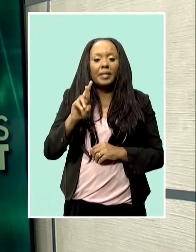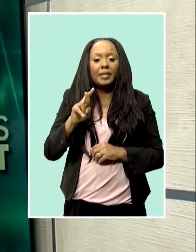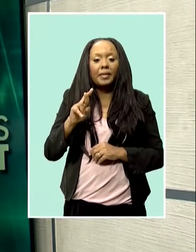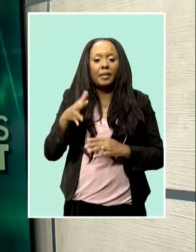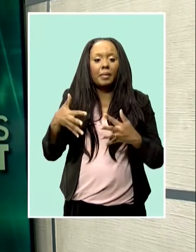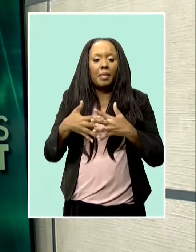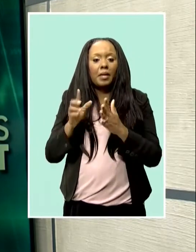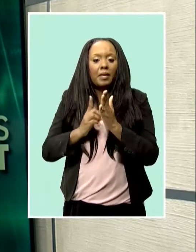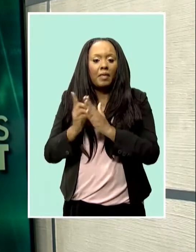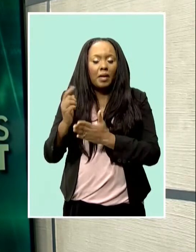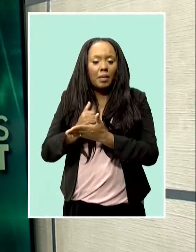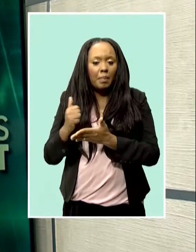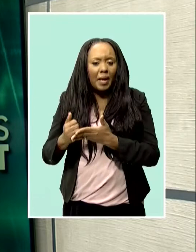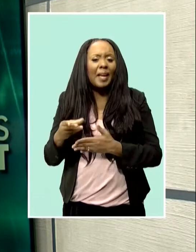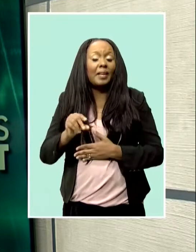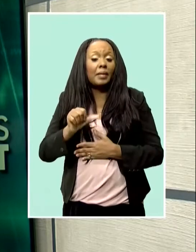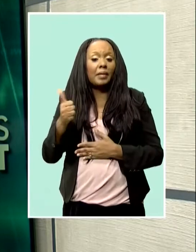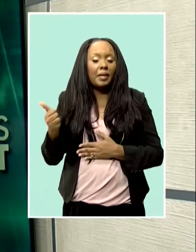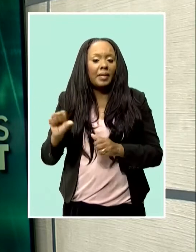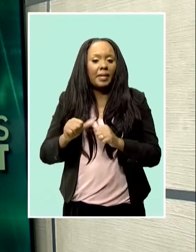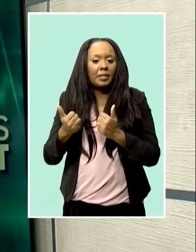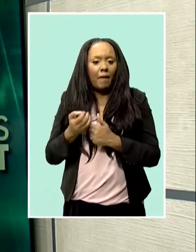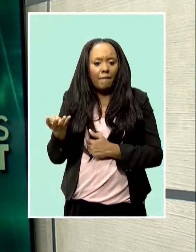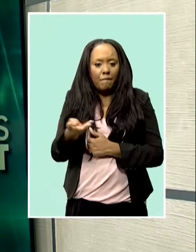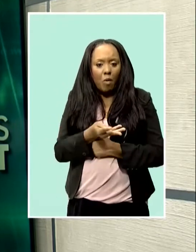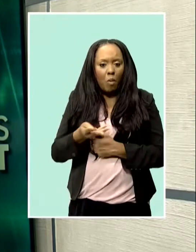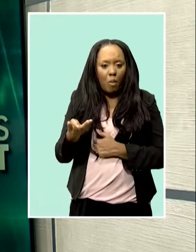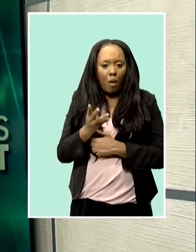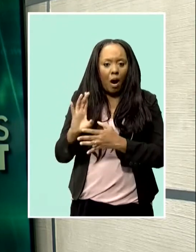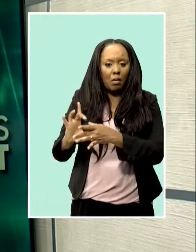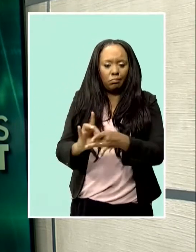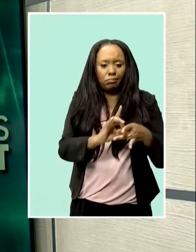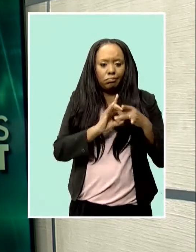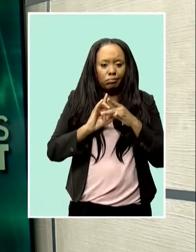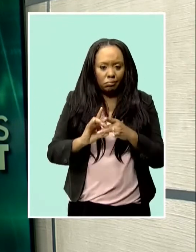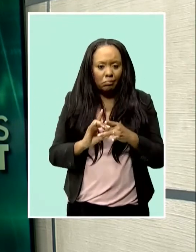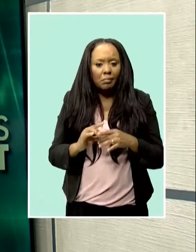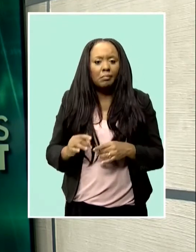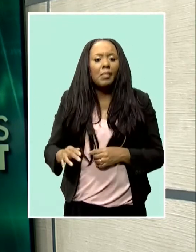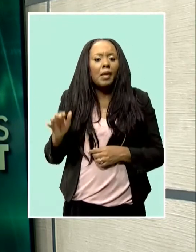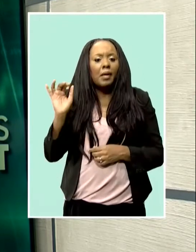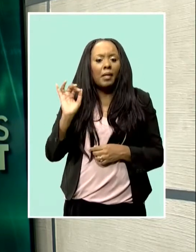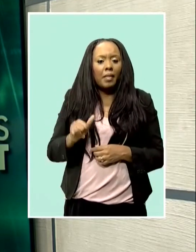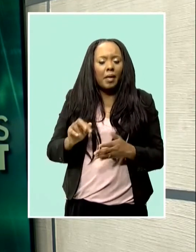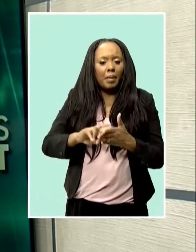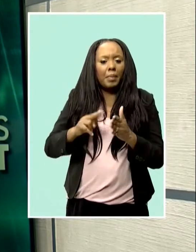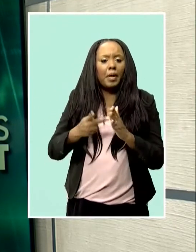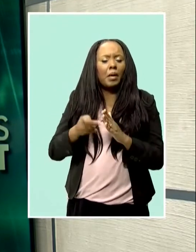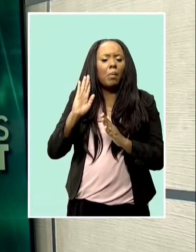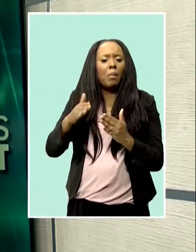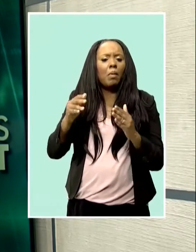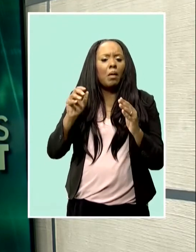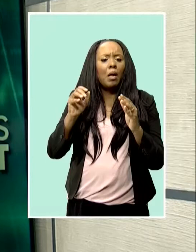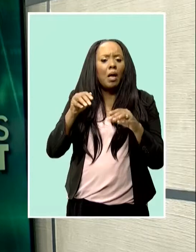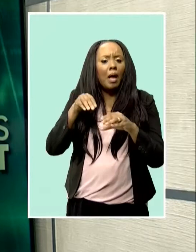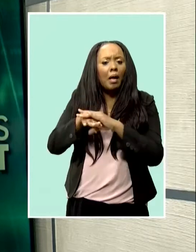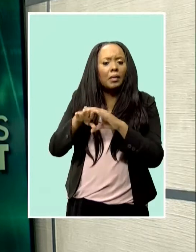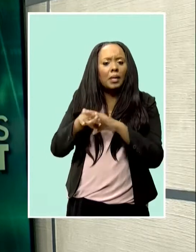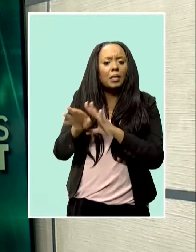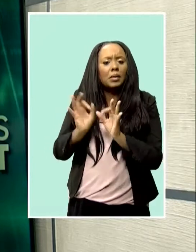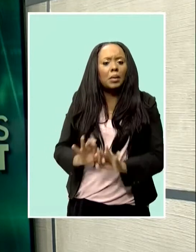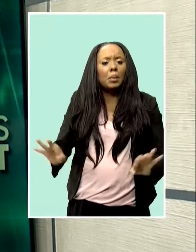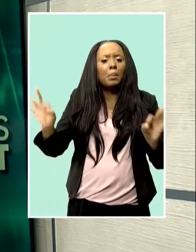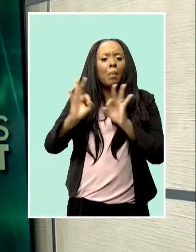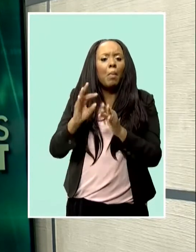Development Bank carries a unique development. It takes the form of a debt conversion that will unlock significant funding for